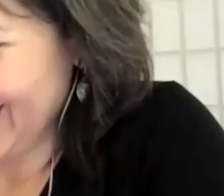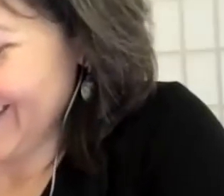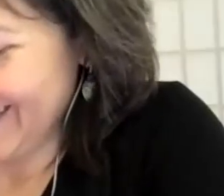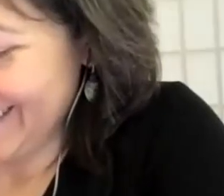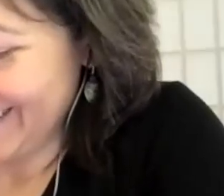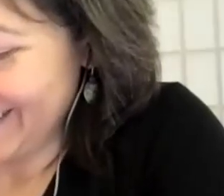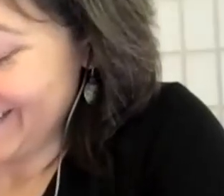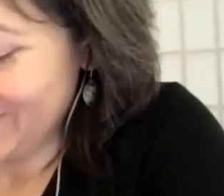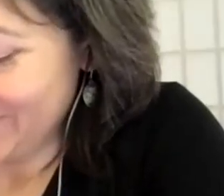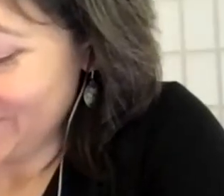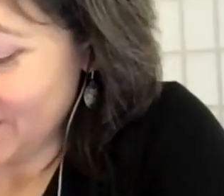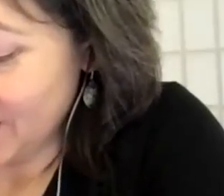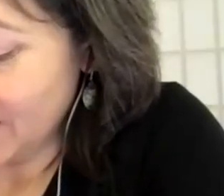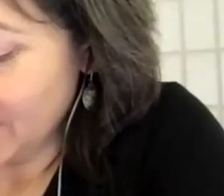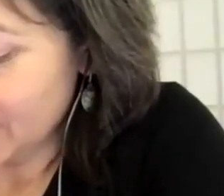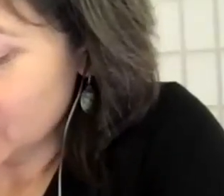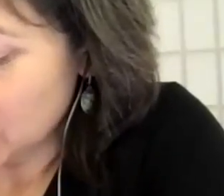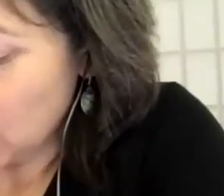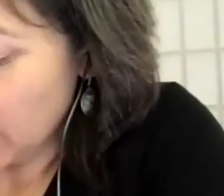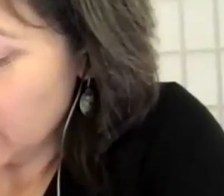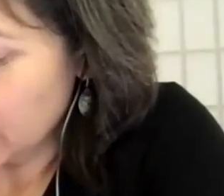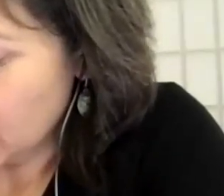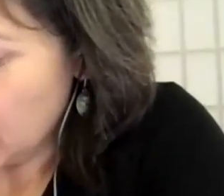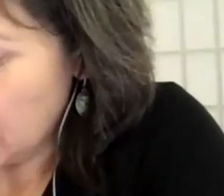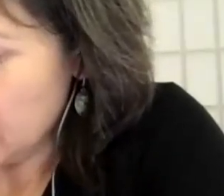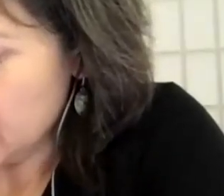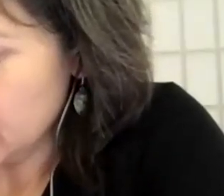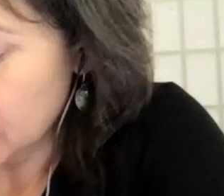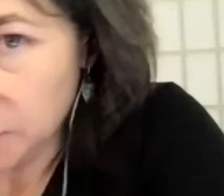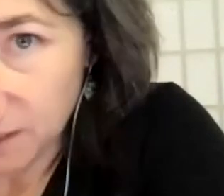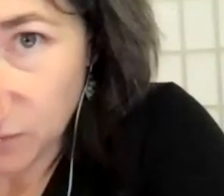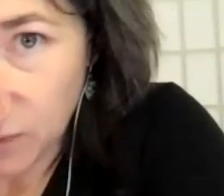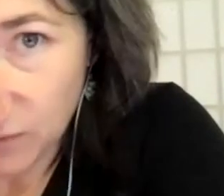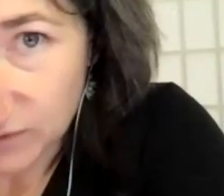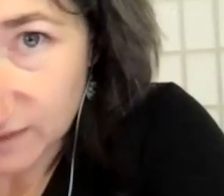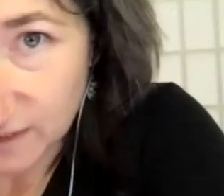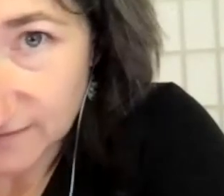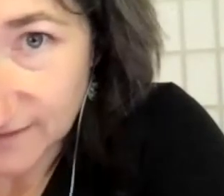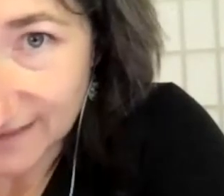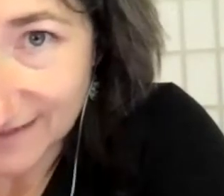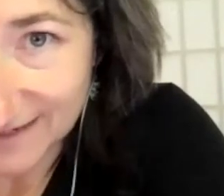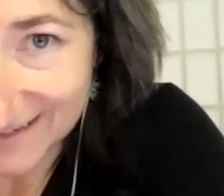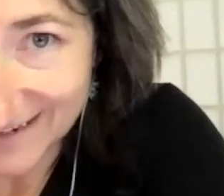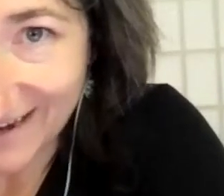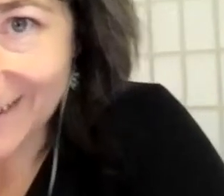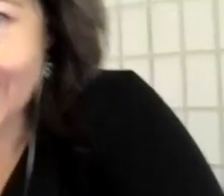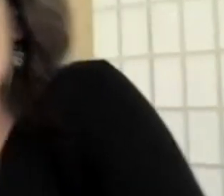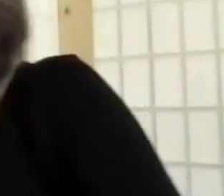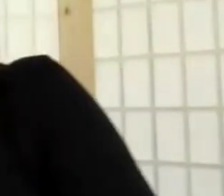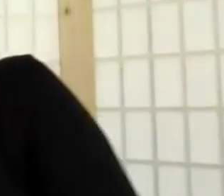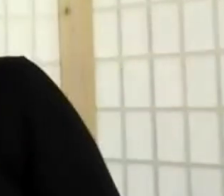That's amazing. Yeah, I had to let some quiet there for a moment because that's a big quote, Krista, at the end of the